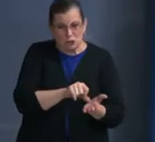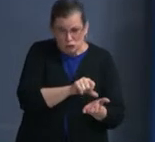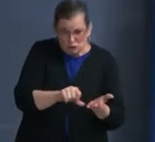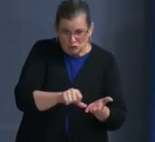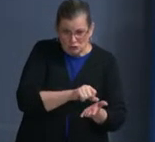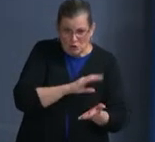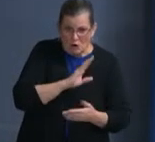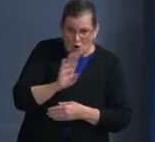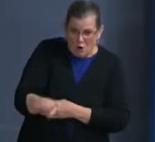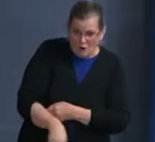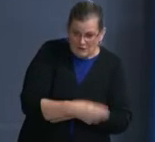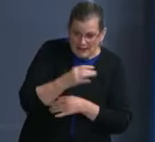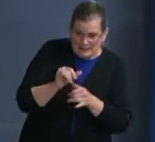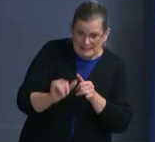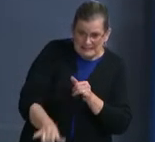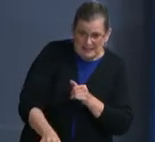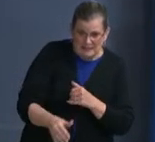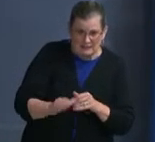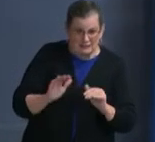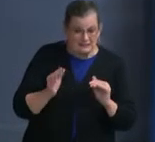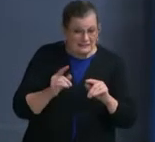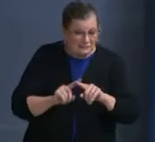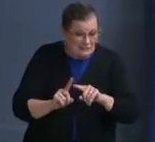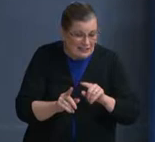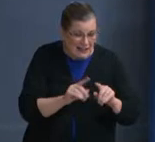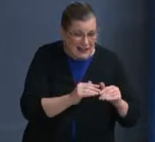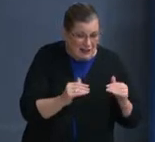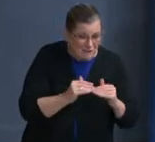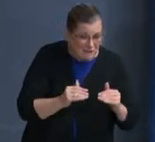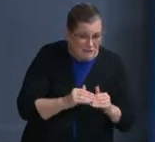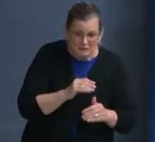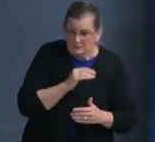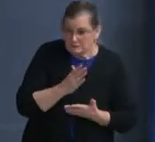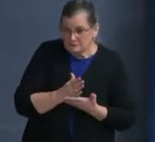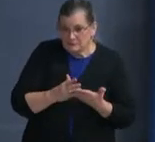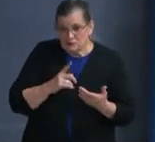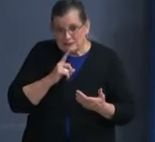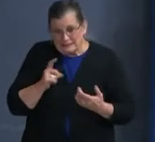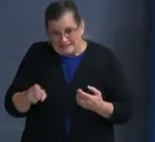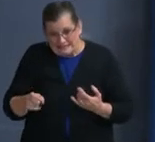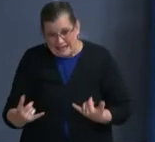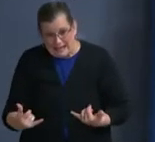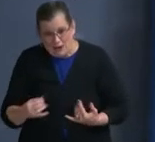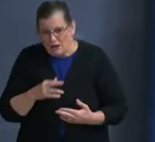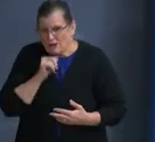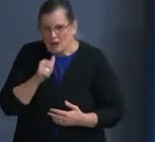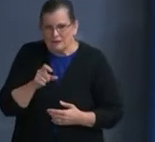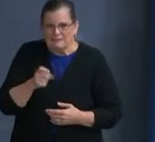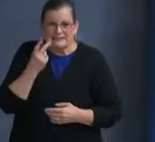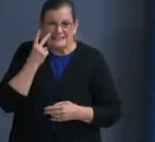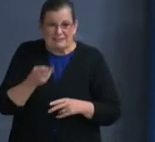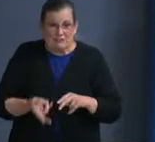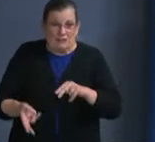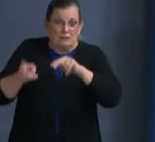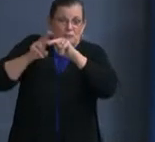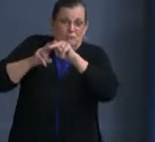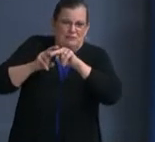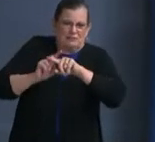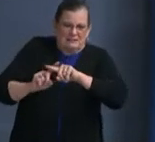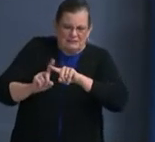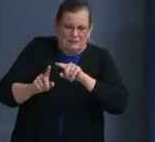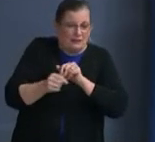overnight stay at different levels of volumes or not, you may see a fluctuation in any individual